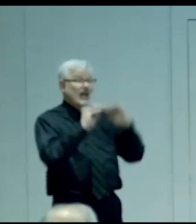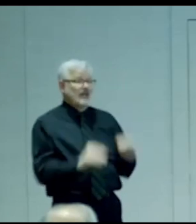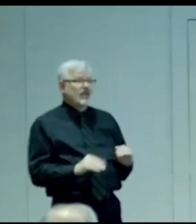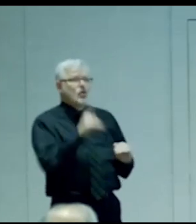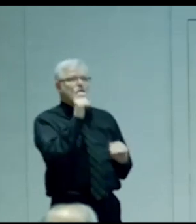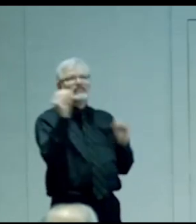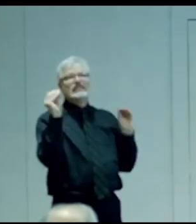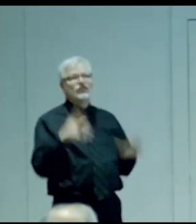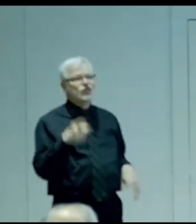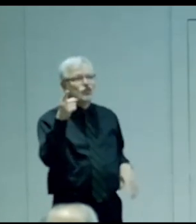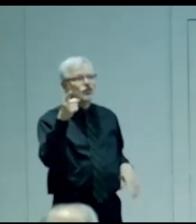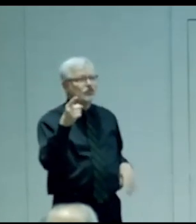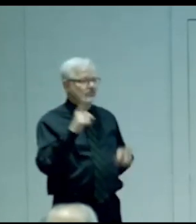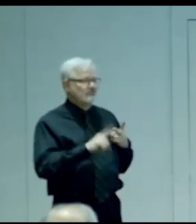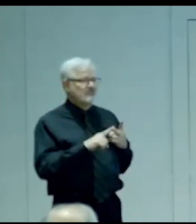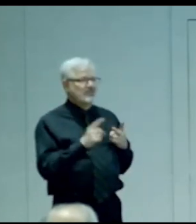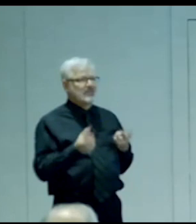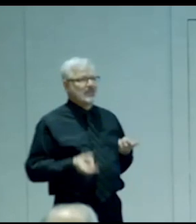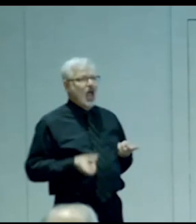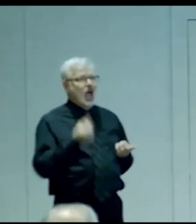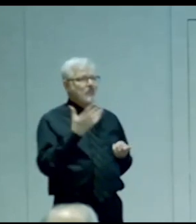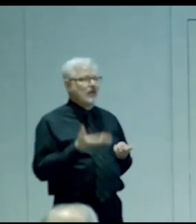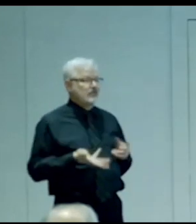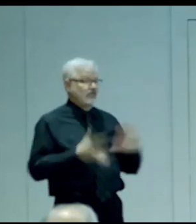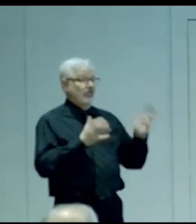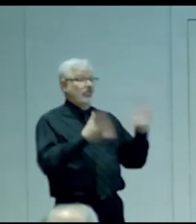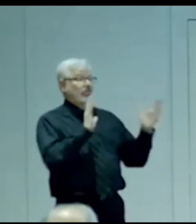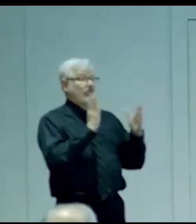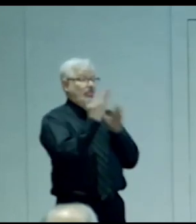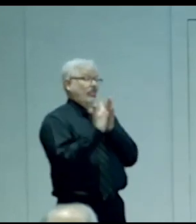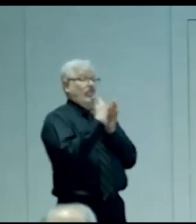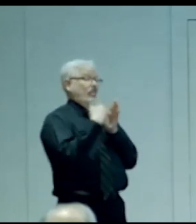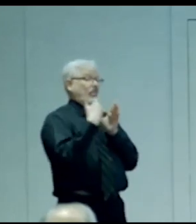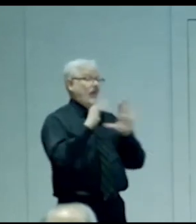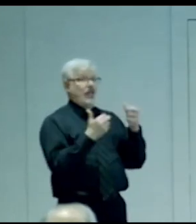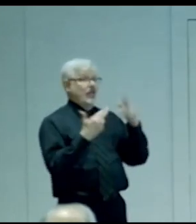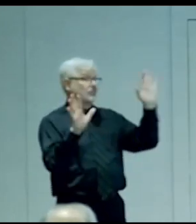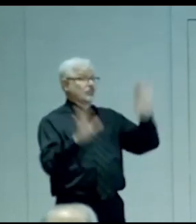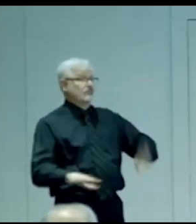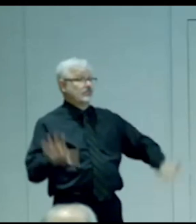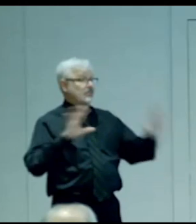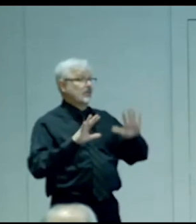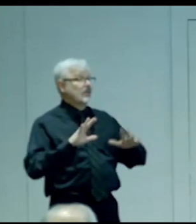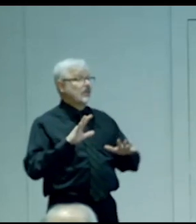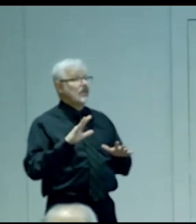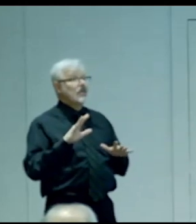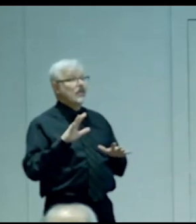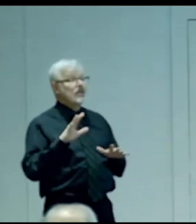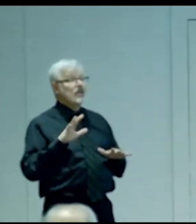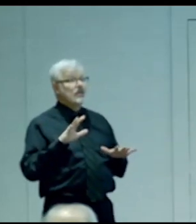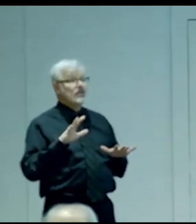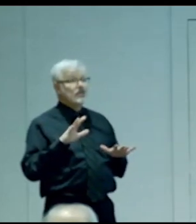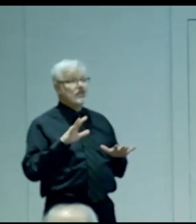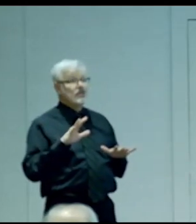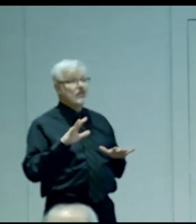the teacher, like how much disturbance is there in the classroom, what is there at